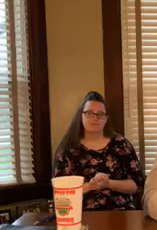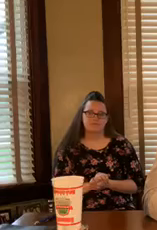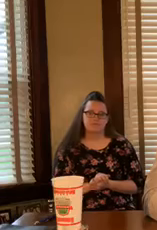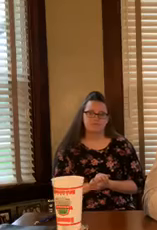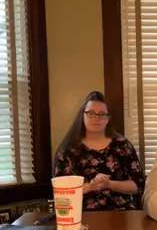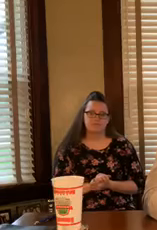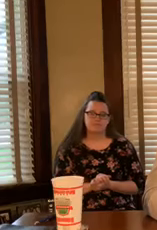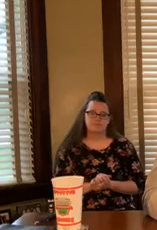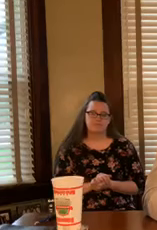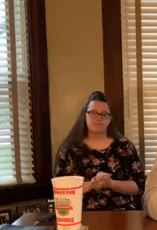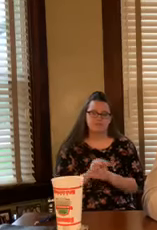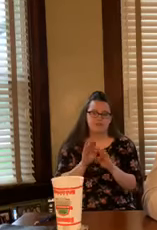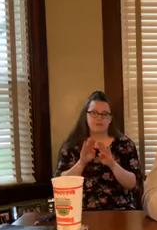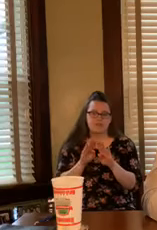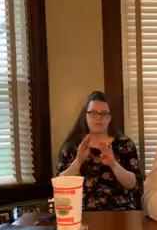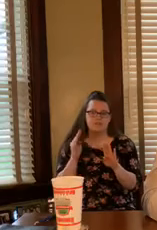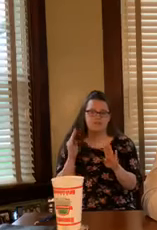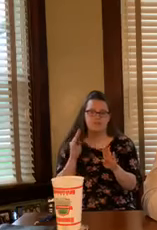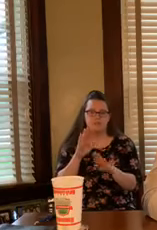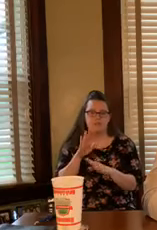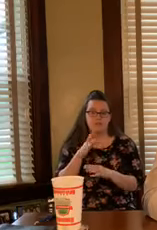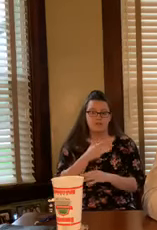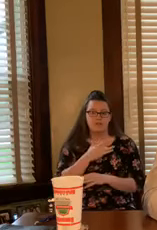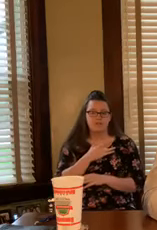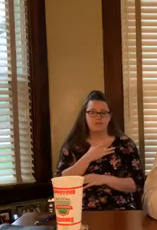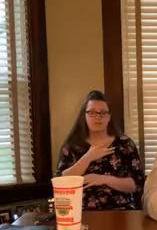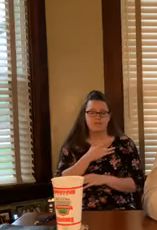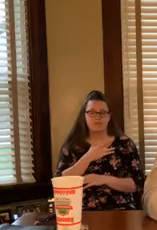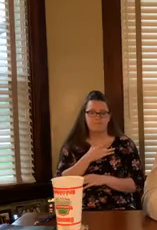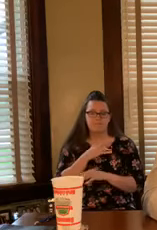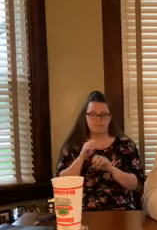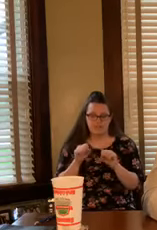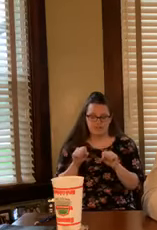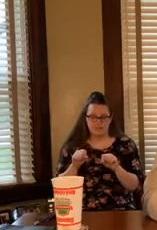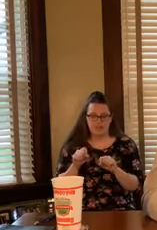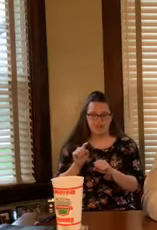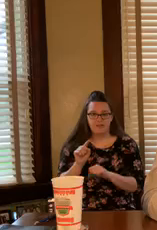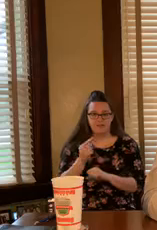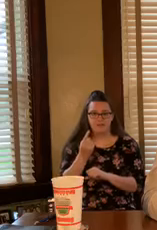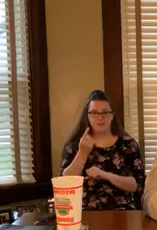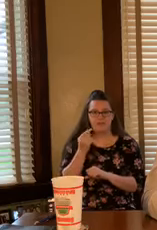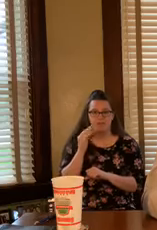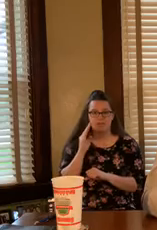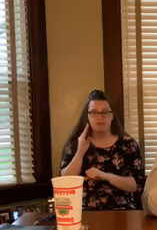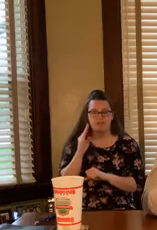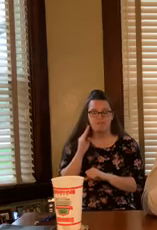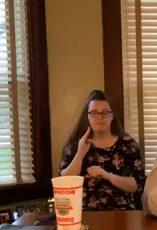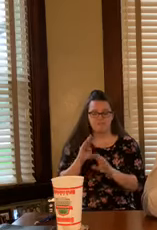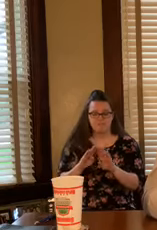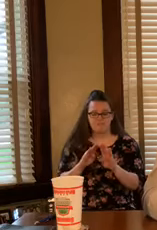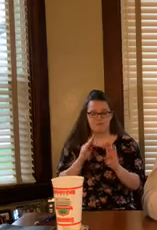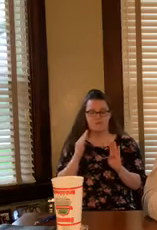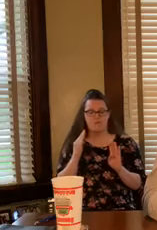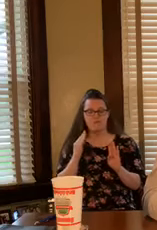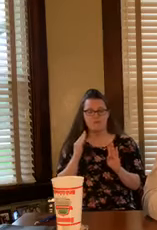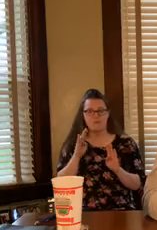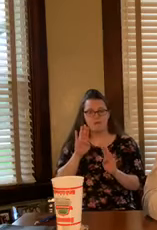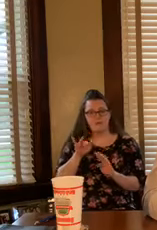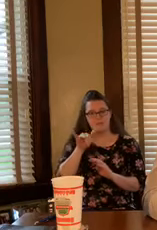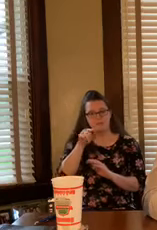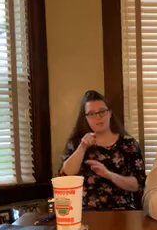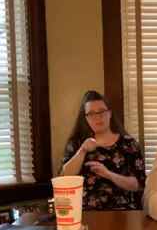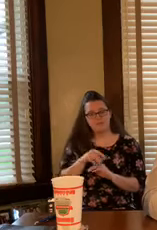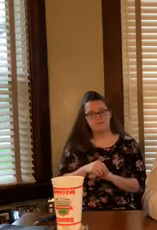The door to your heart can only be opened by you.